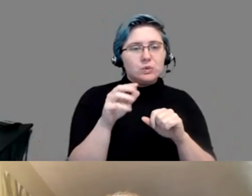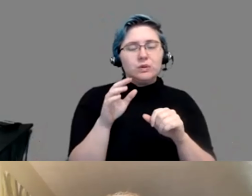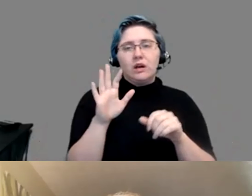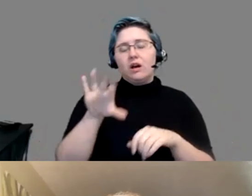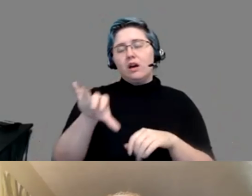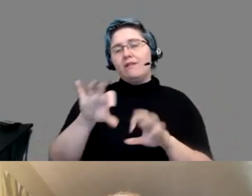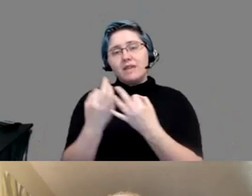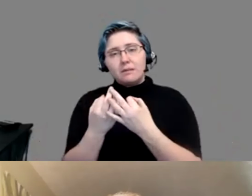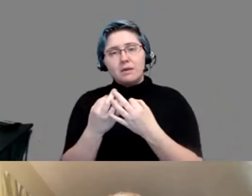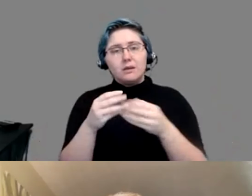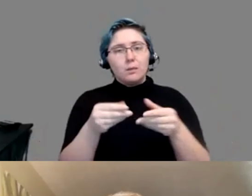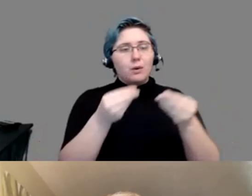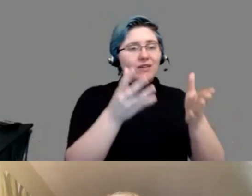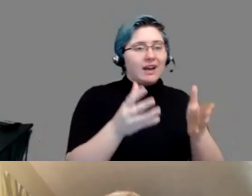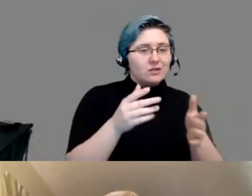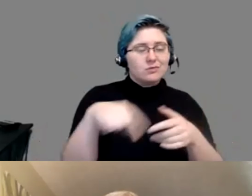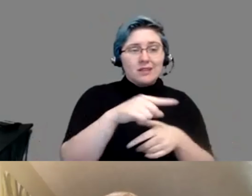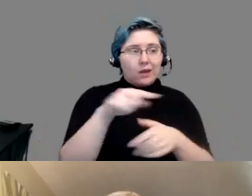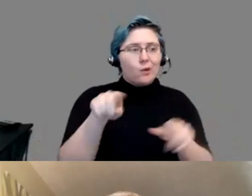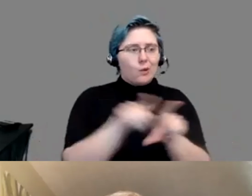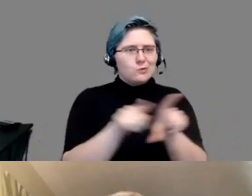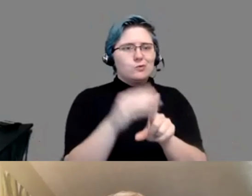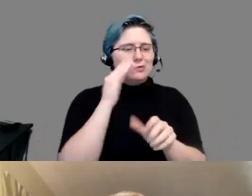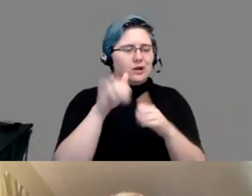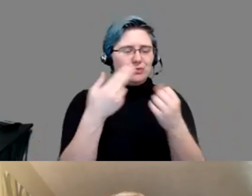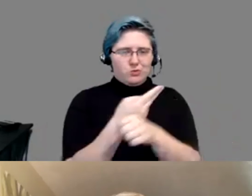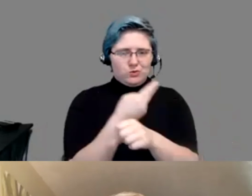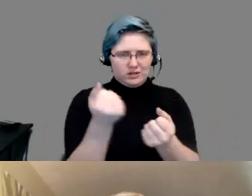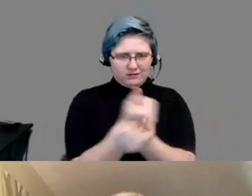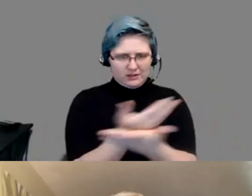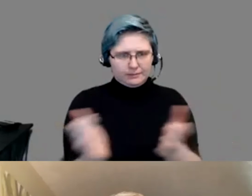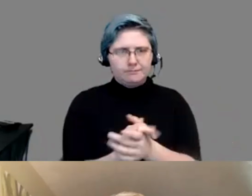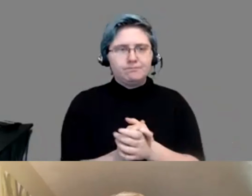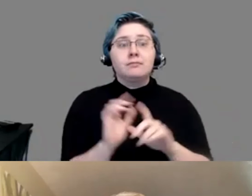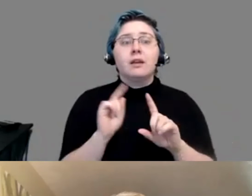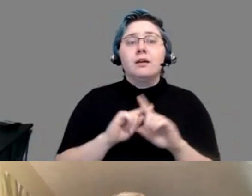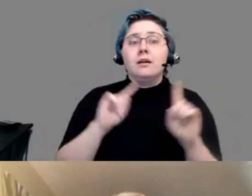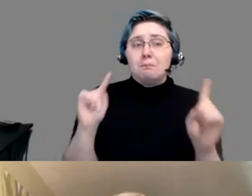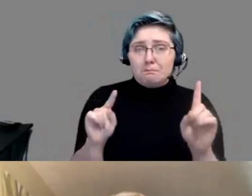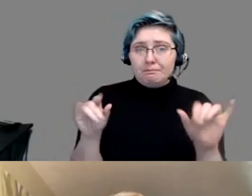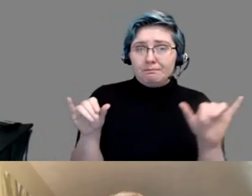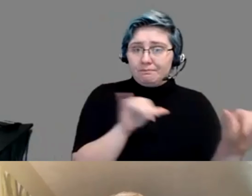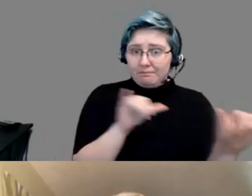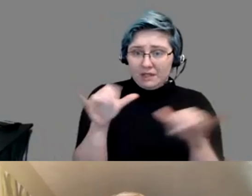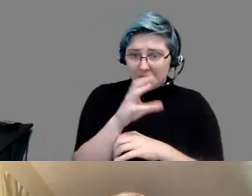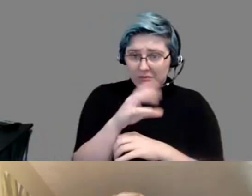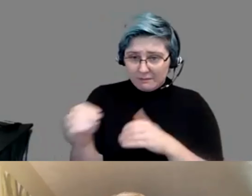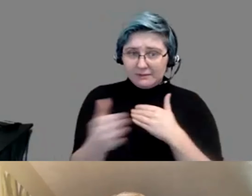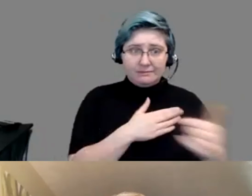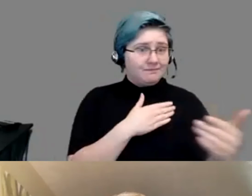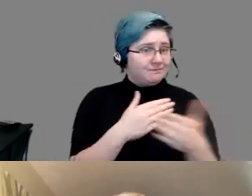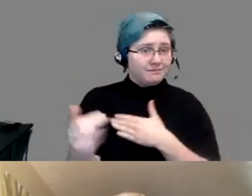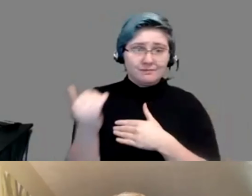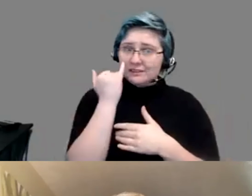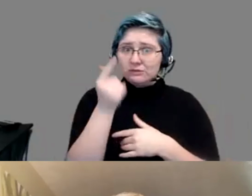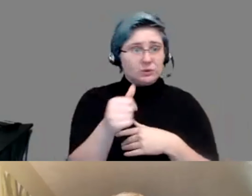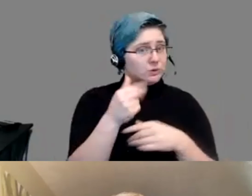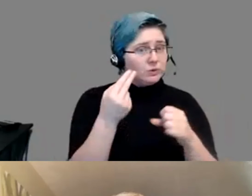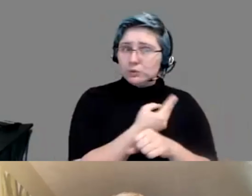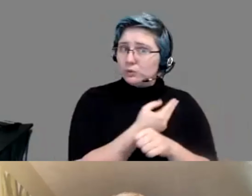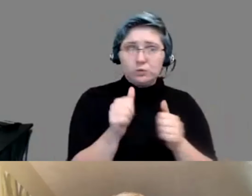family members are up to speed on how to use it all. But those same companies, even if you are not using